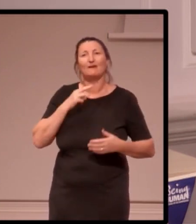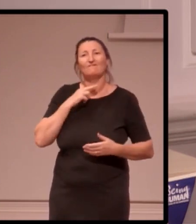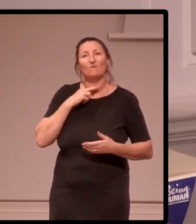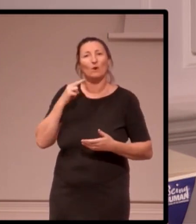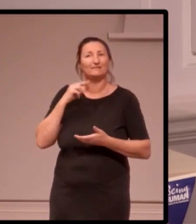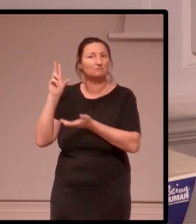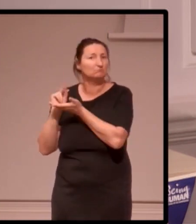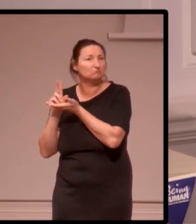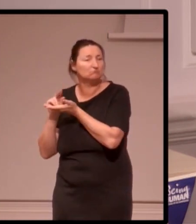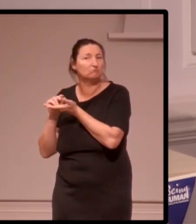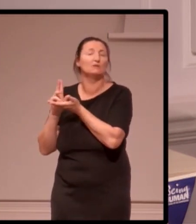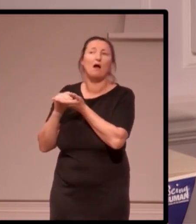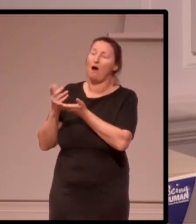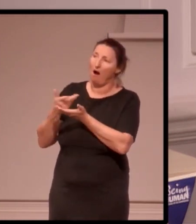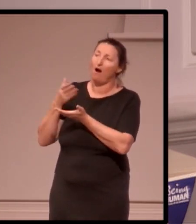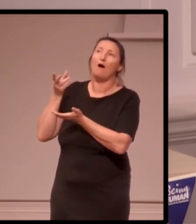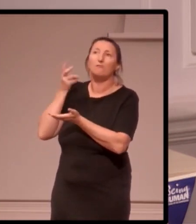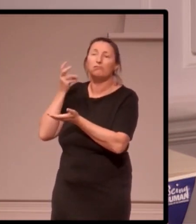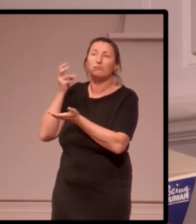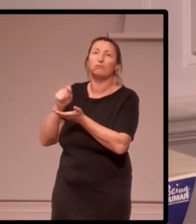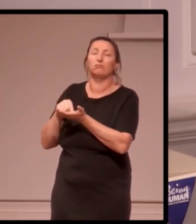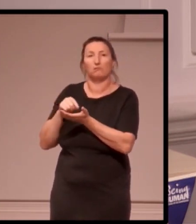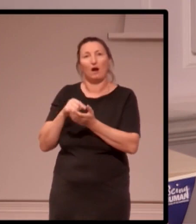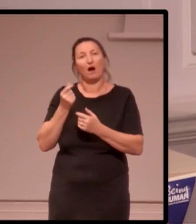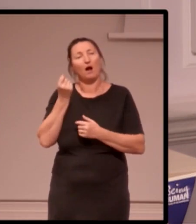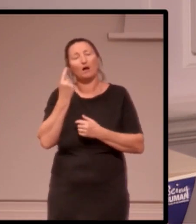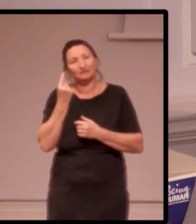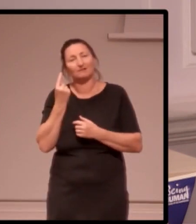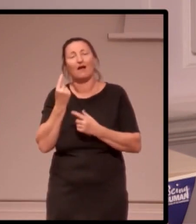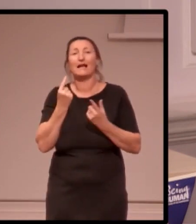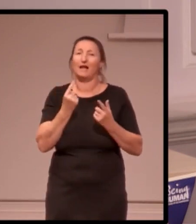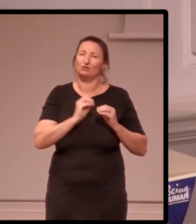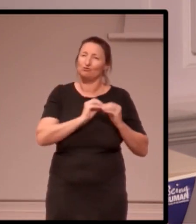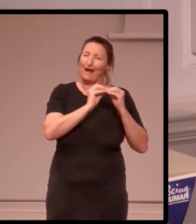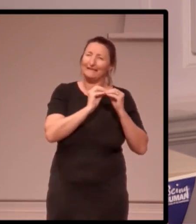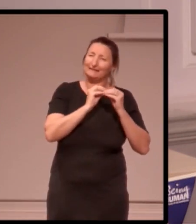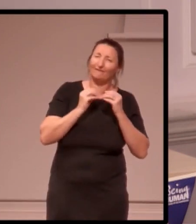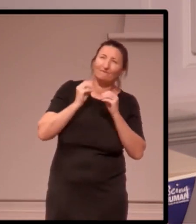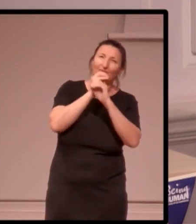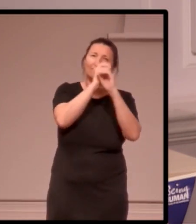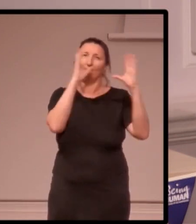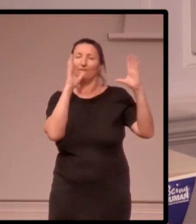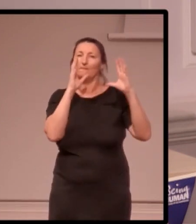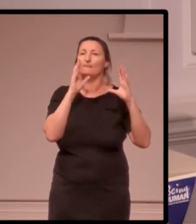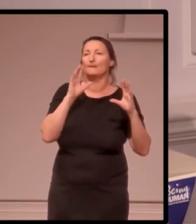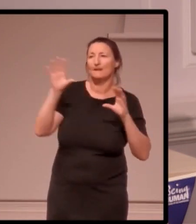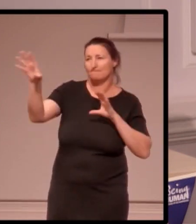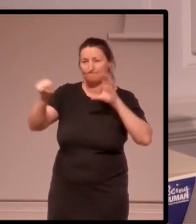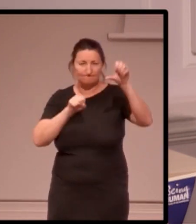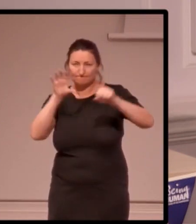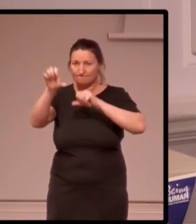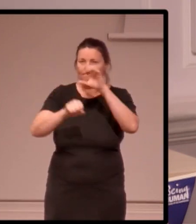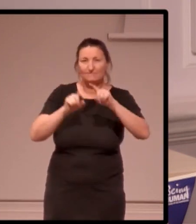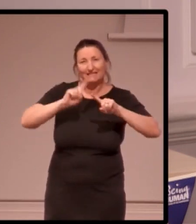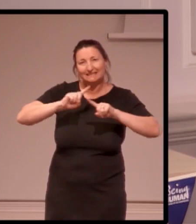young people, kind of be in touch with people that know a lot more than me, and also using my creative license to kind of create a composite of voices.